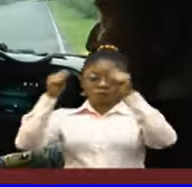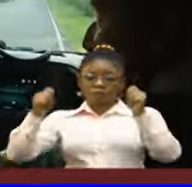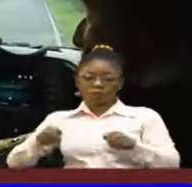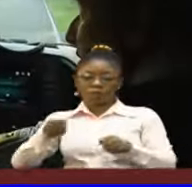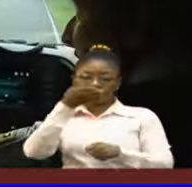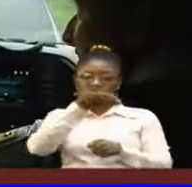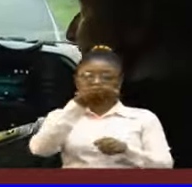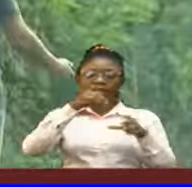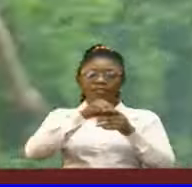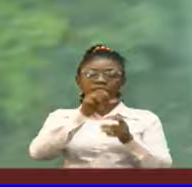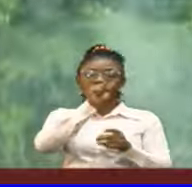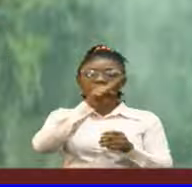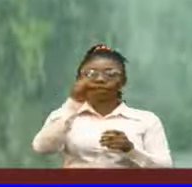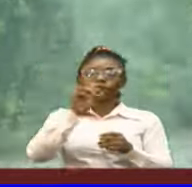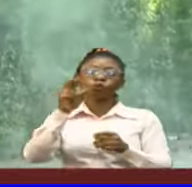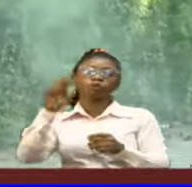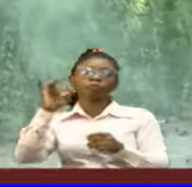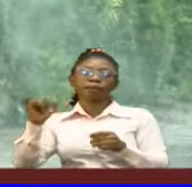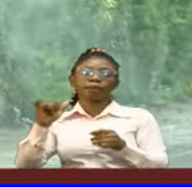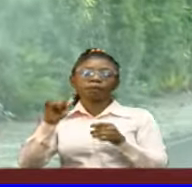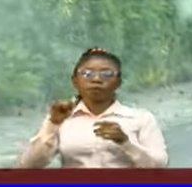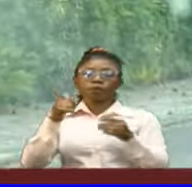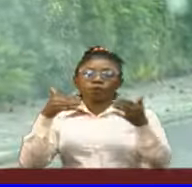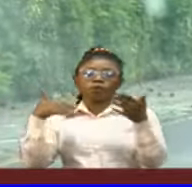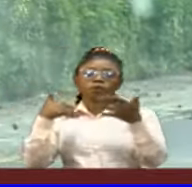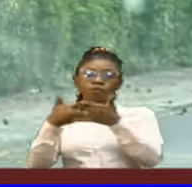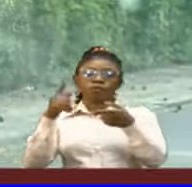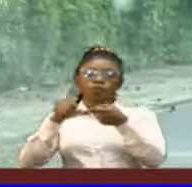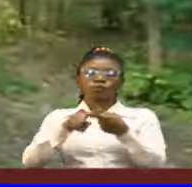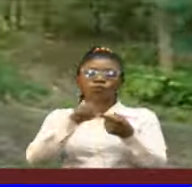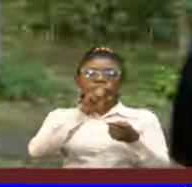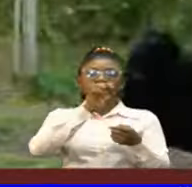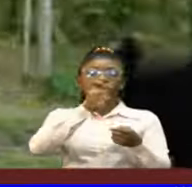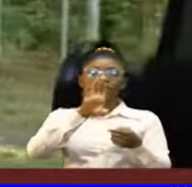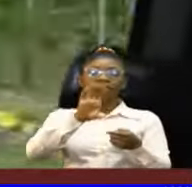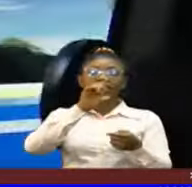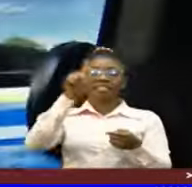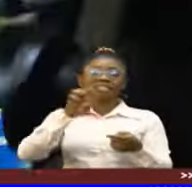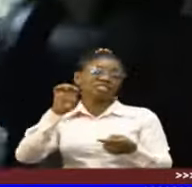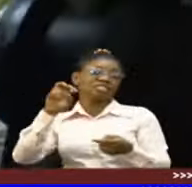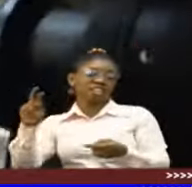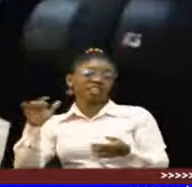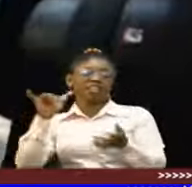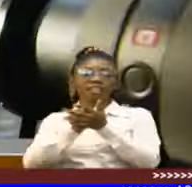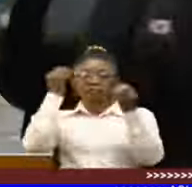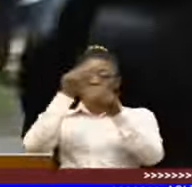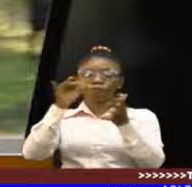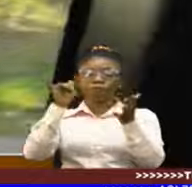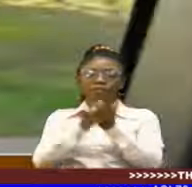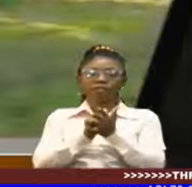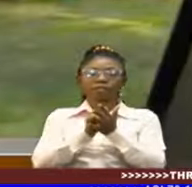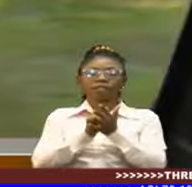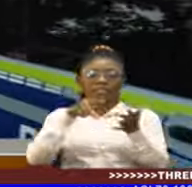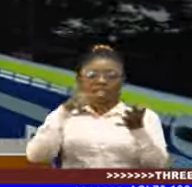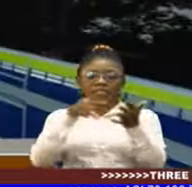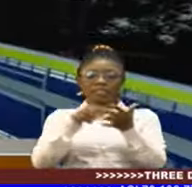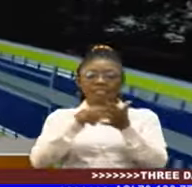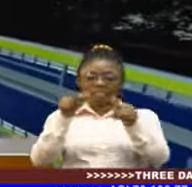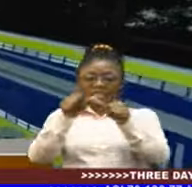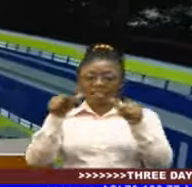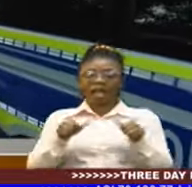Saxony, right by Czech Republic. The local mayor here, Markus Weisenberg, says In this area